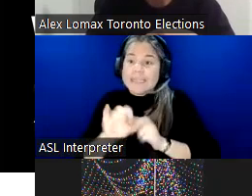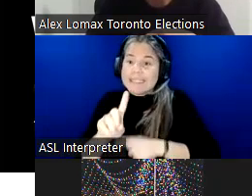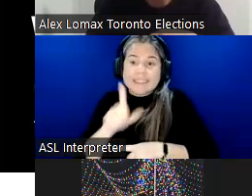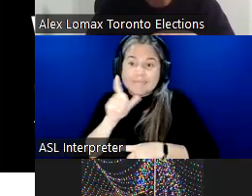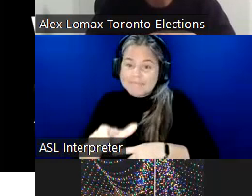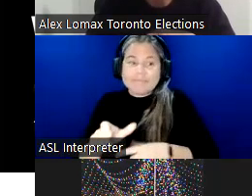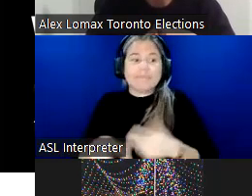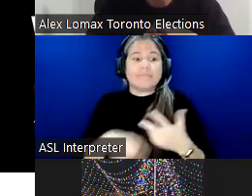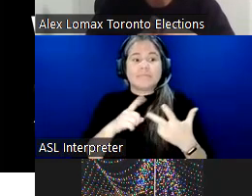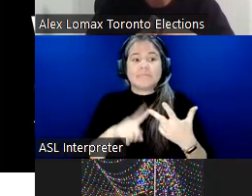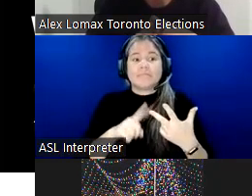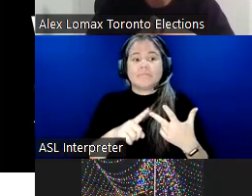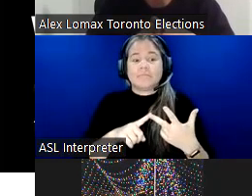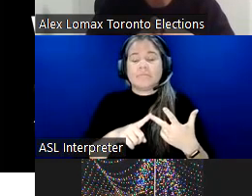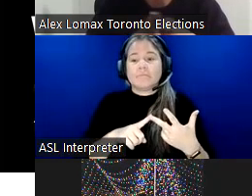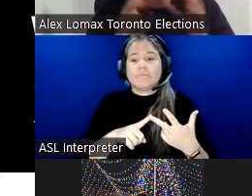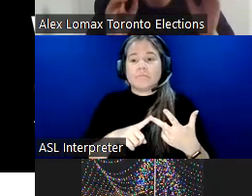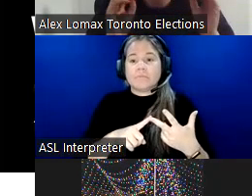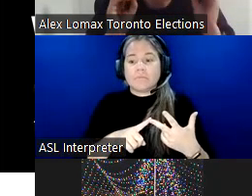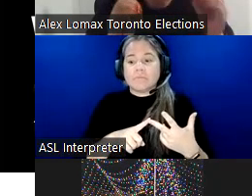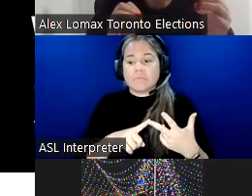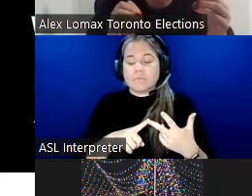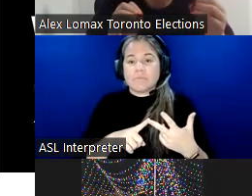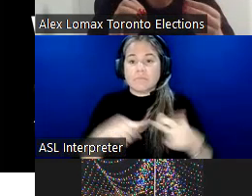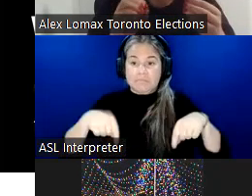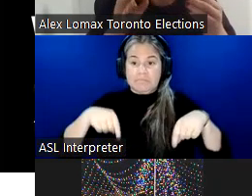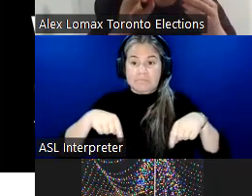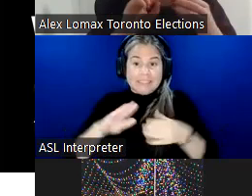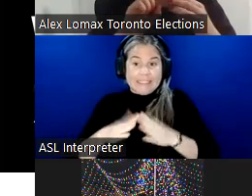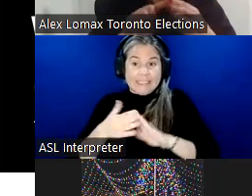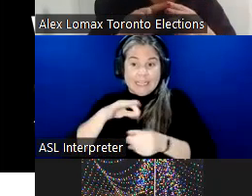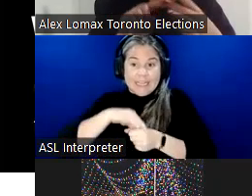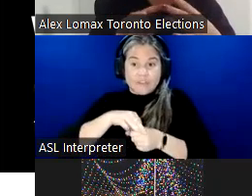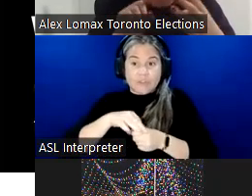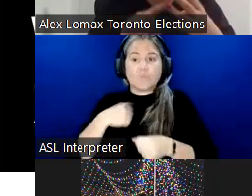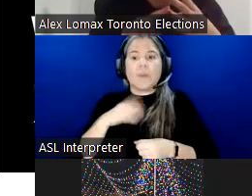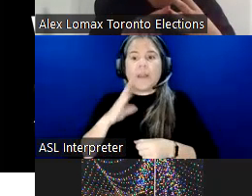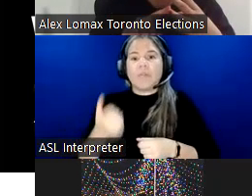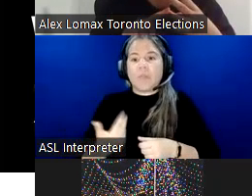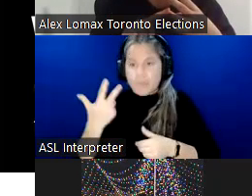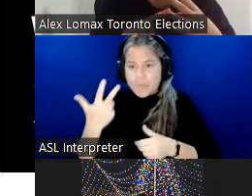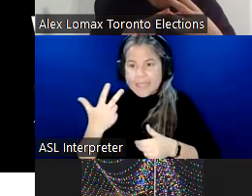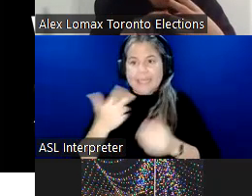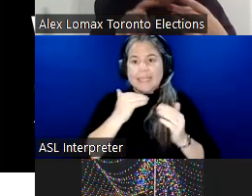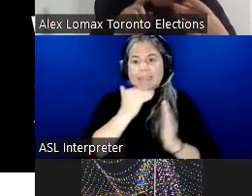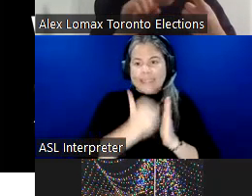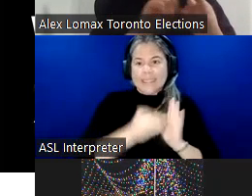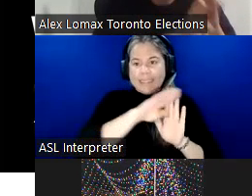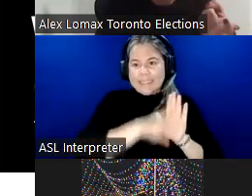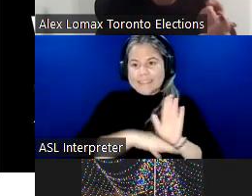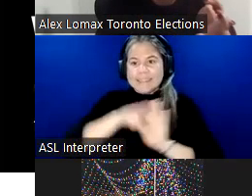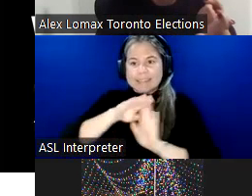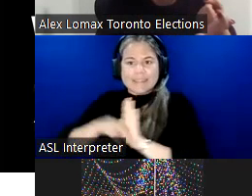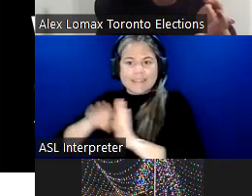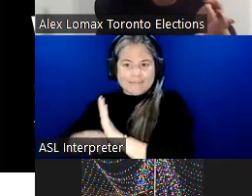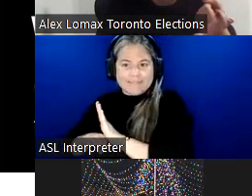is to remember that these elections are going to have 3 different lists of people on them. That's the